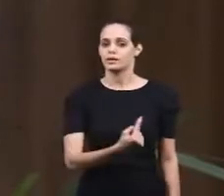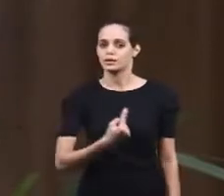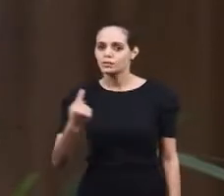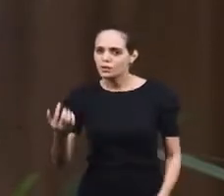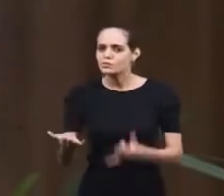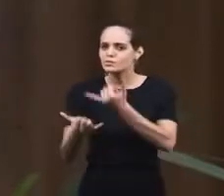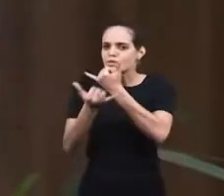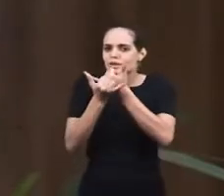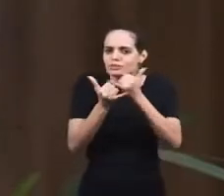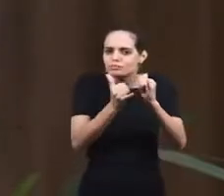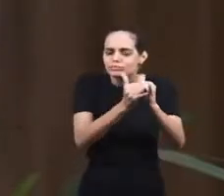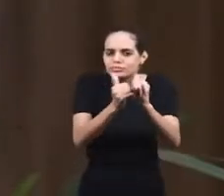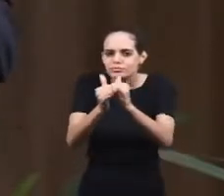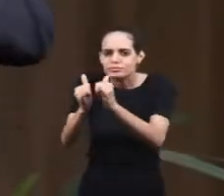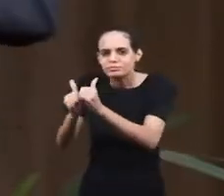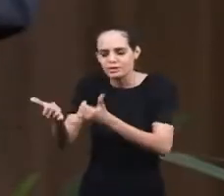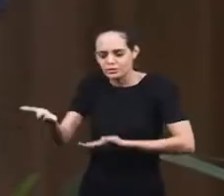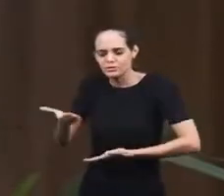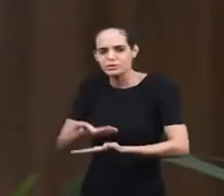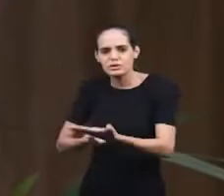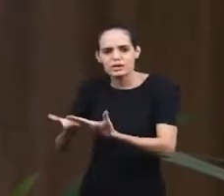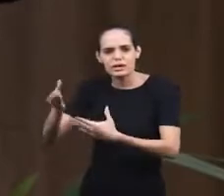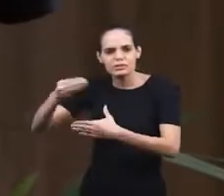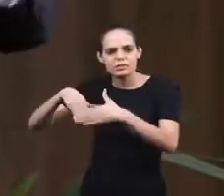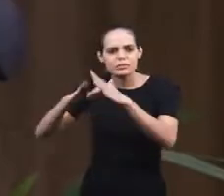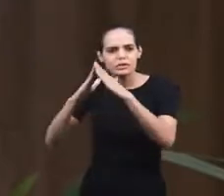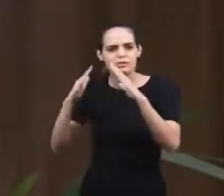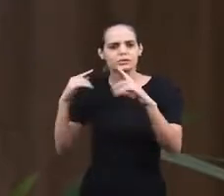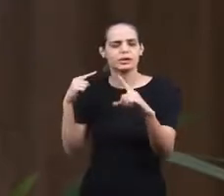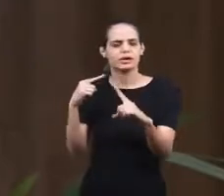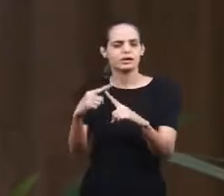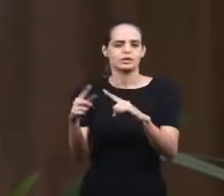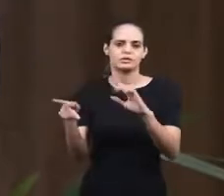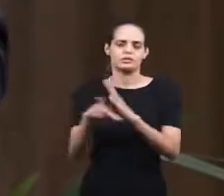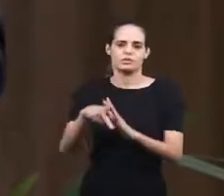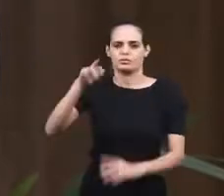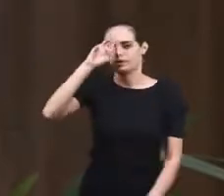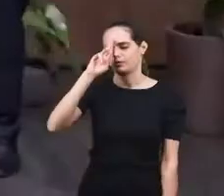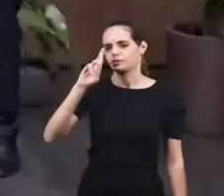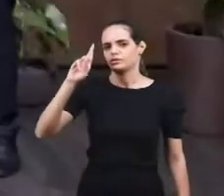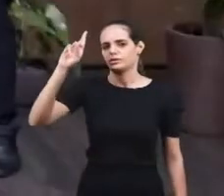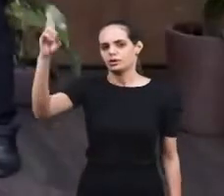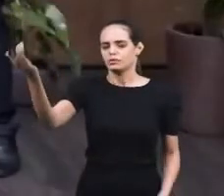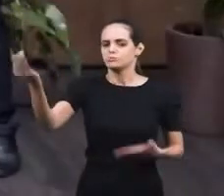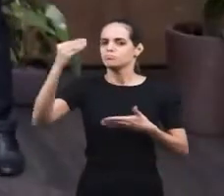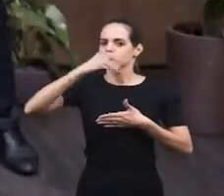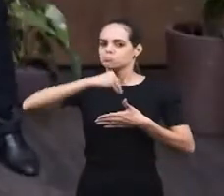within the group of disciples. So that is forgiveness among